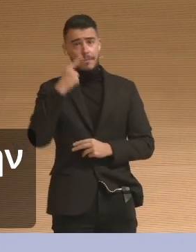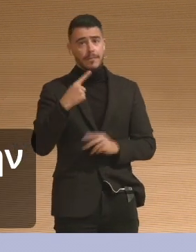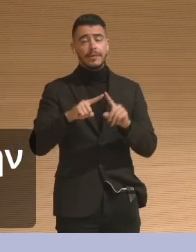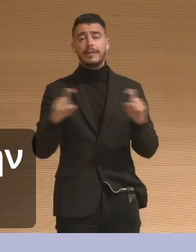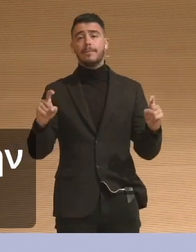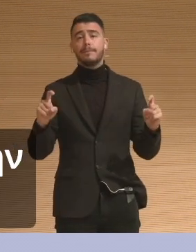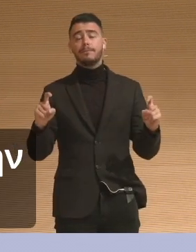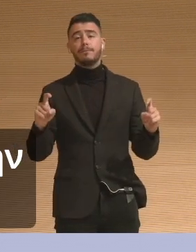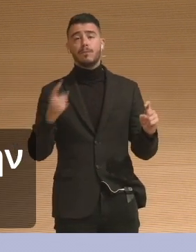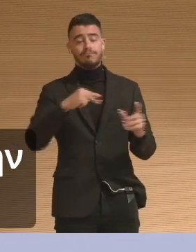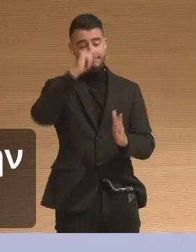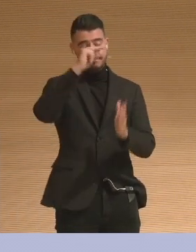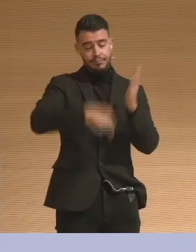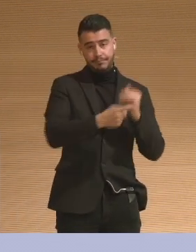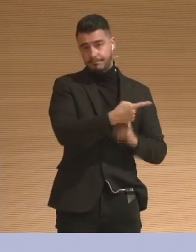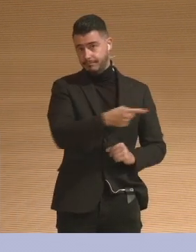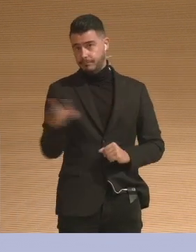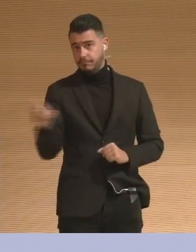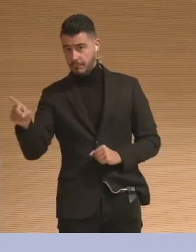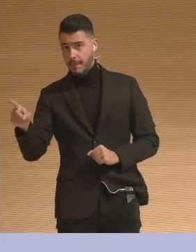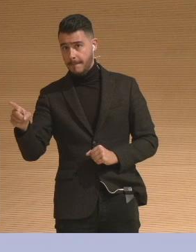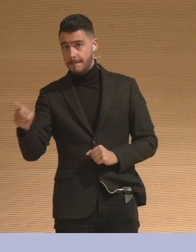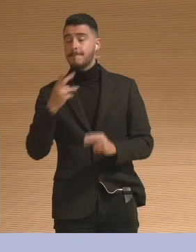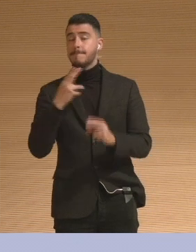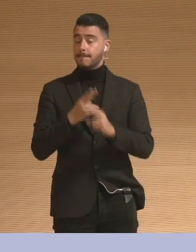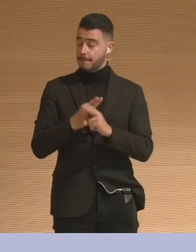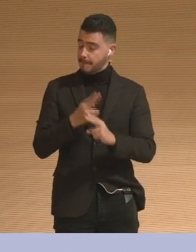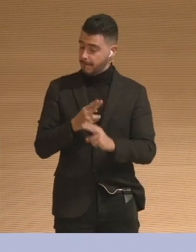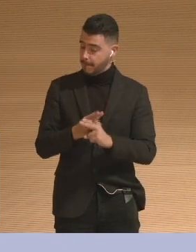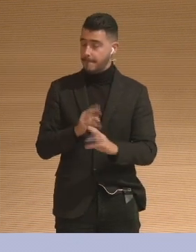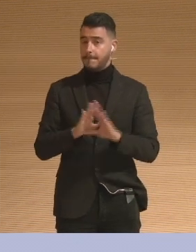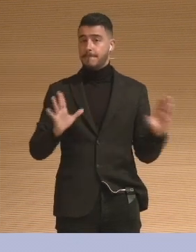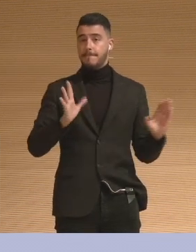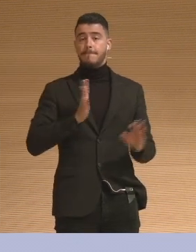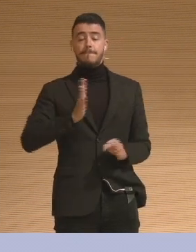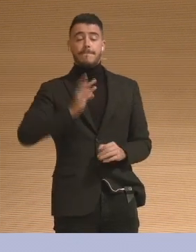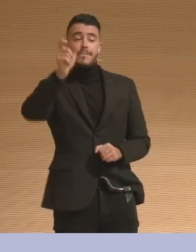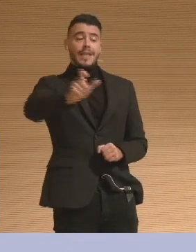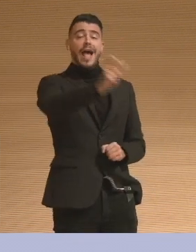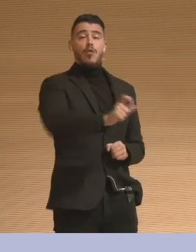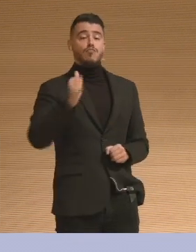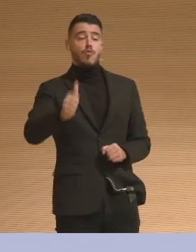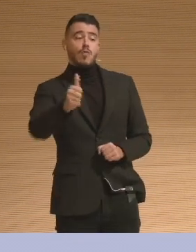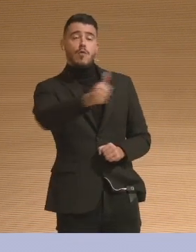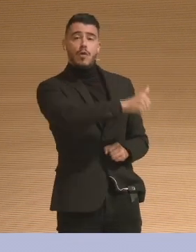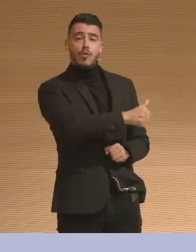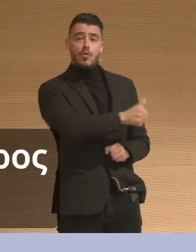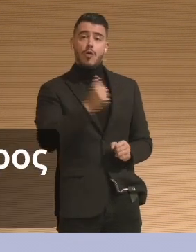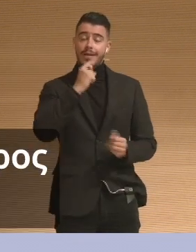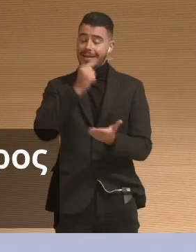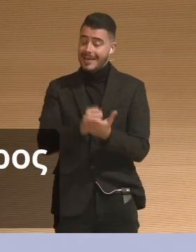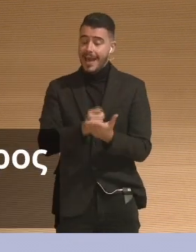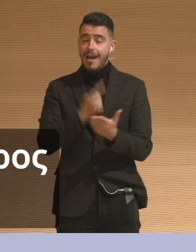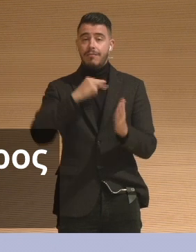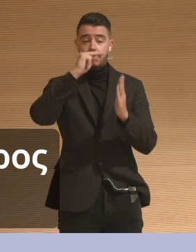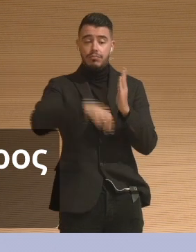life, such as learning new skills, facilitate social connections, and enhance their health and well-being. There are